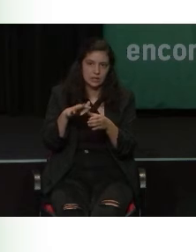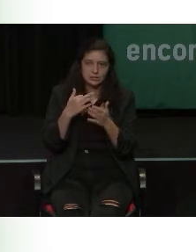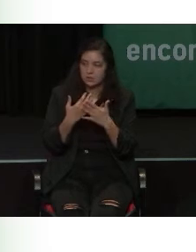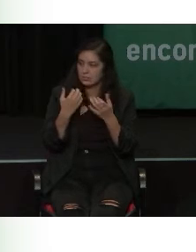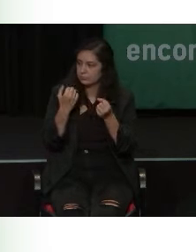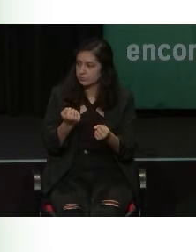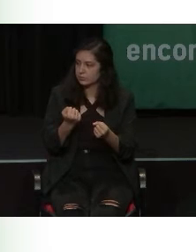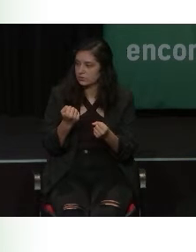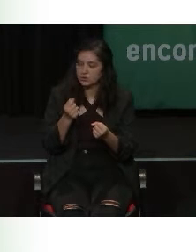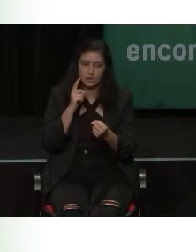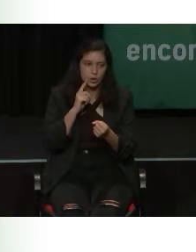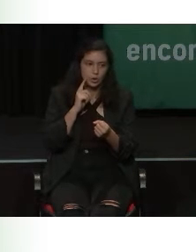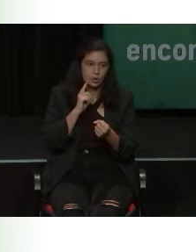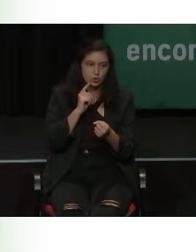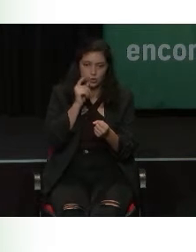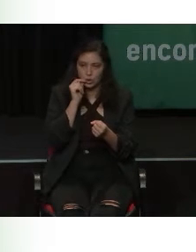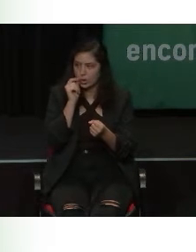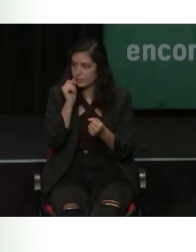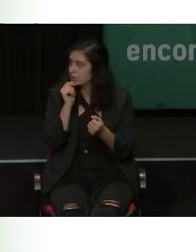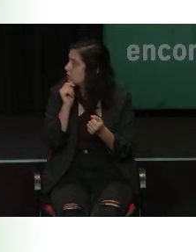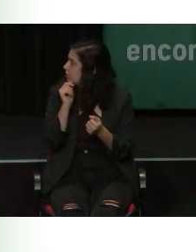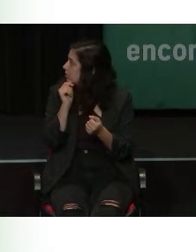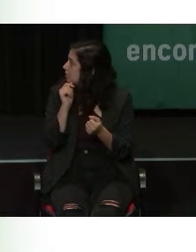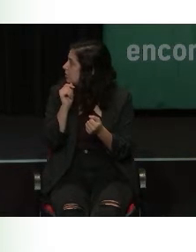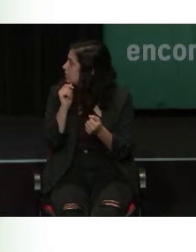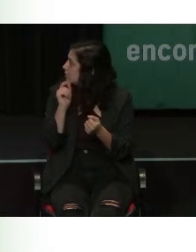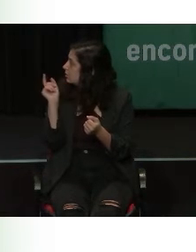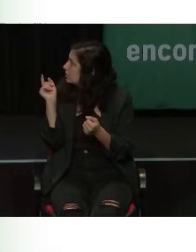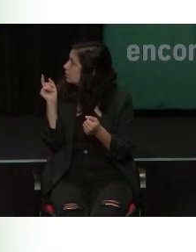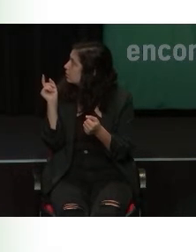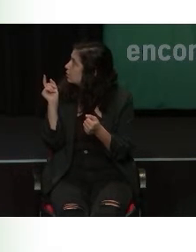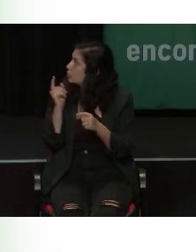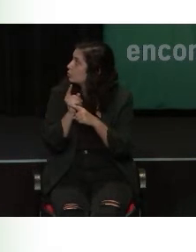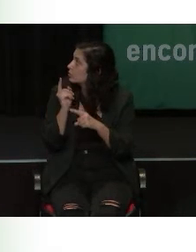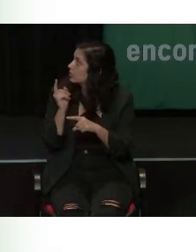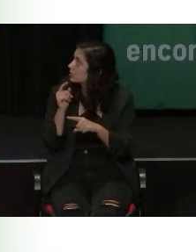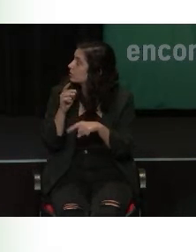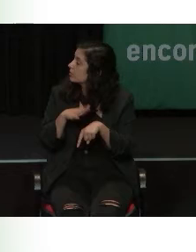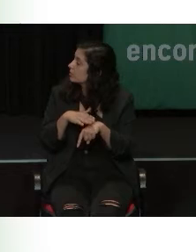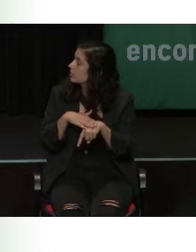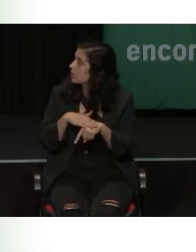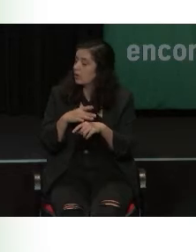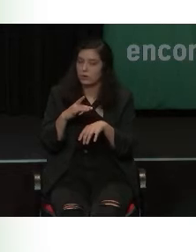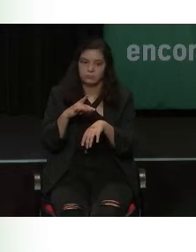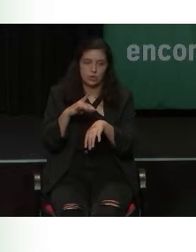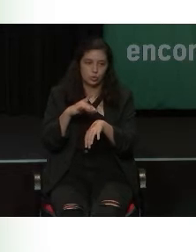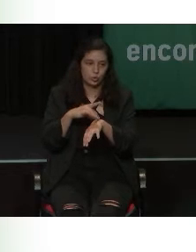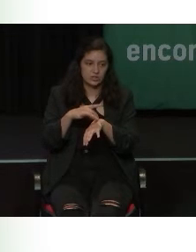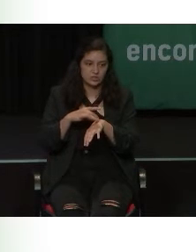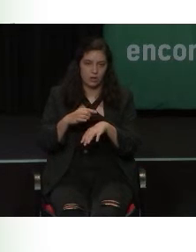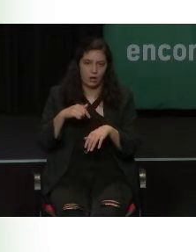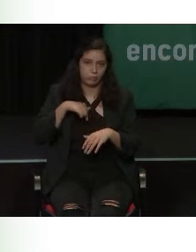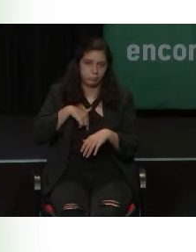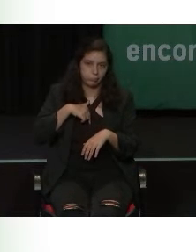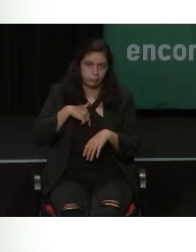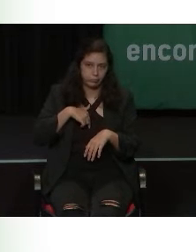stronger in females than in males. This is, for instance, one of the reasons why autoimmune diseases are